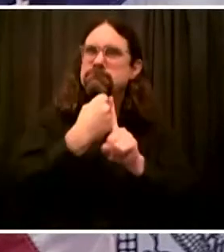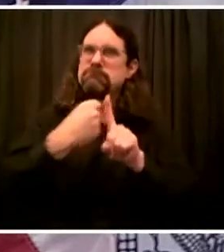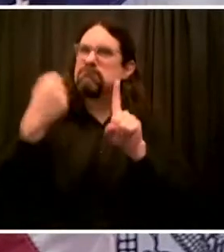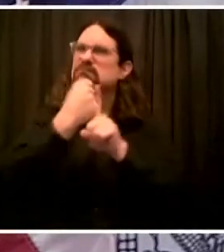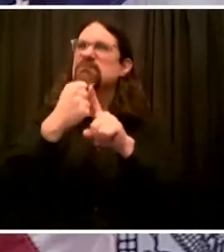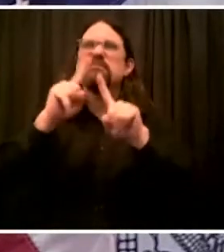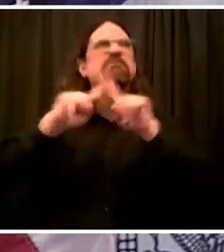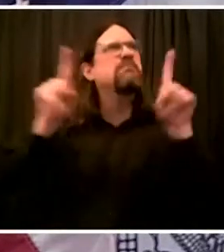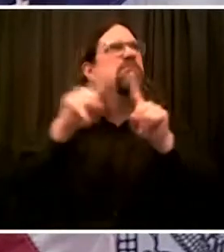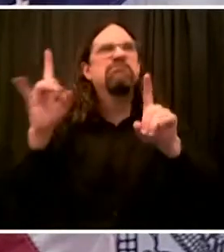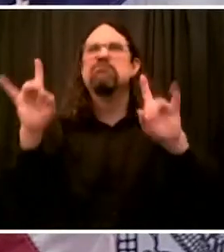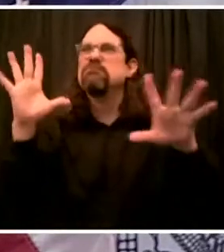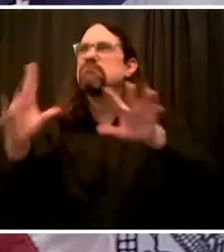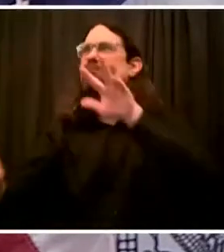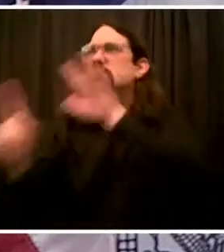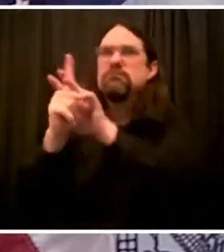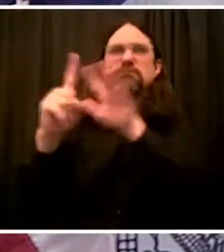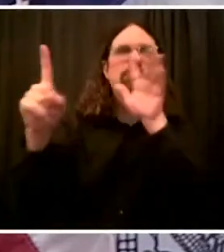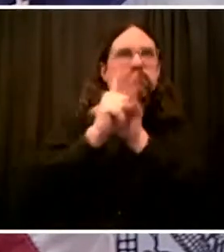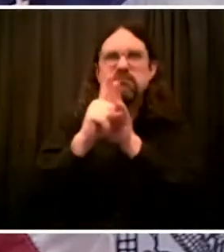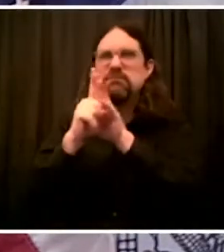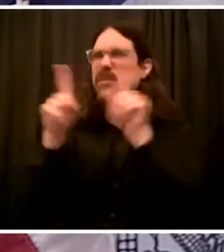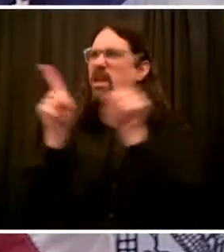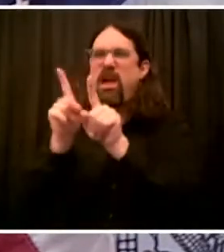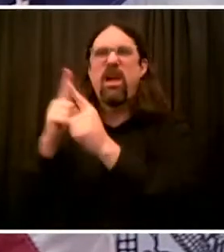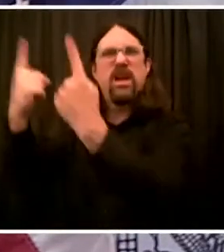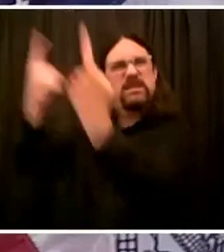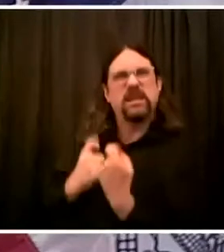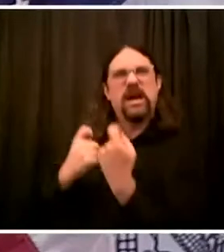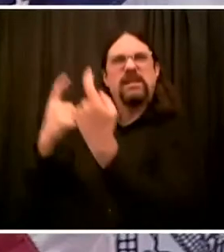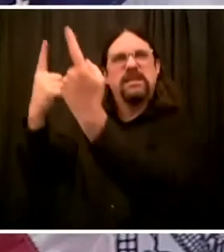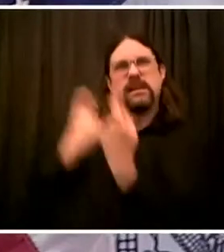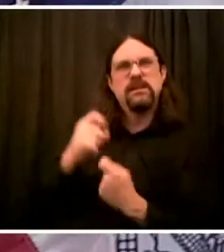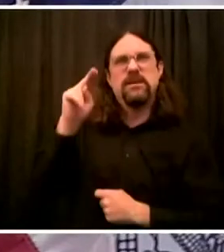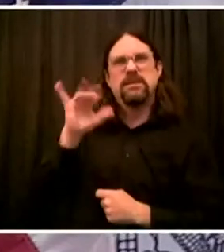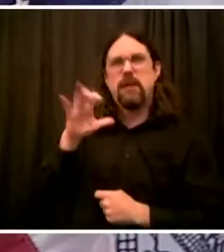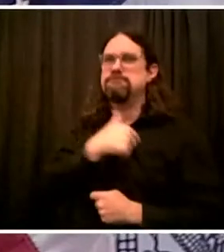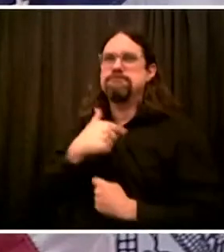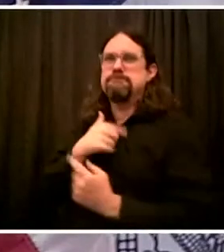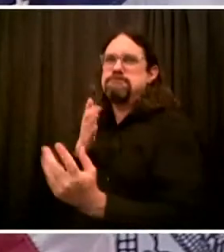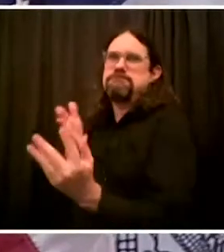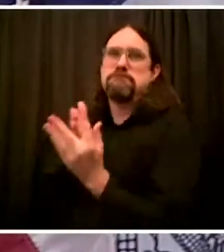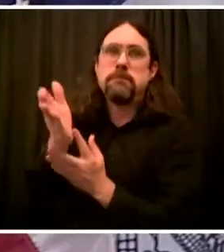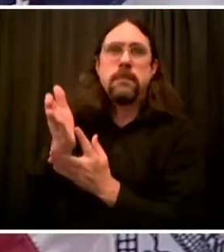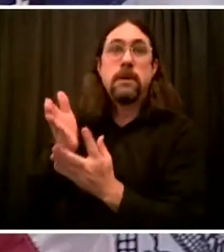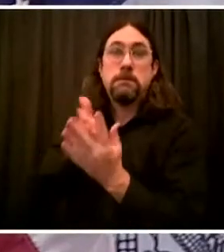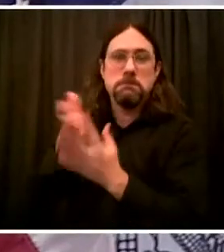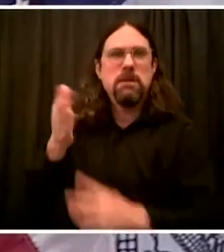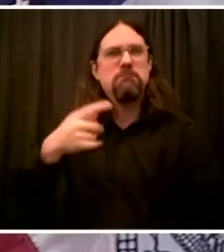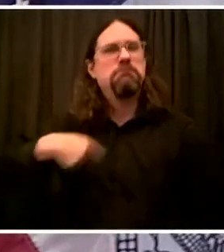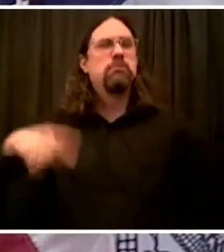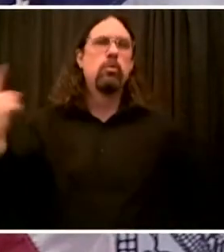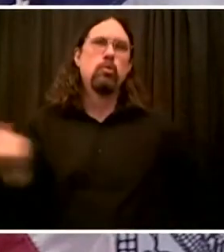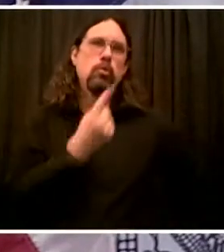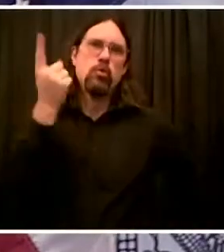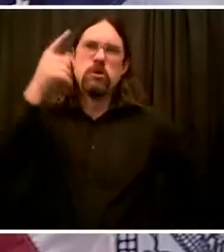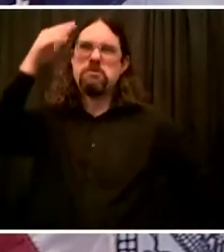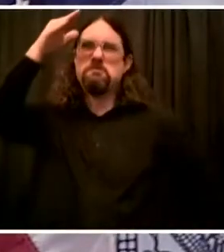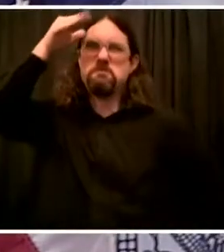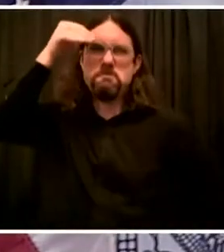is eternal. What we have built here in this city over generations is much bigger,